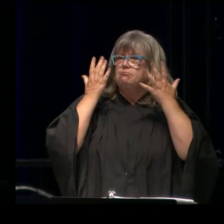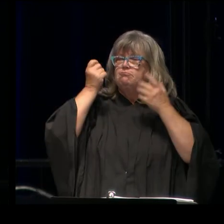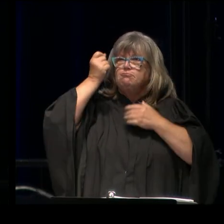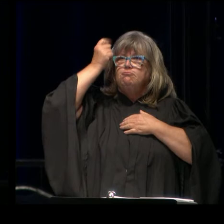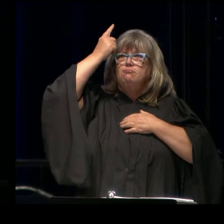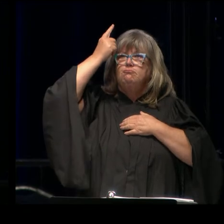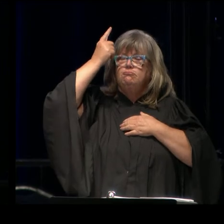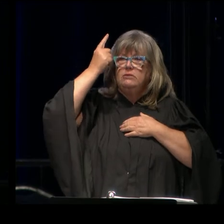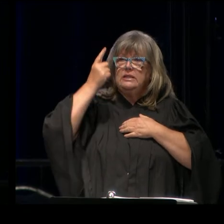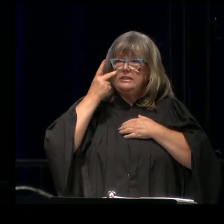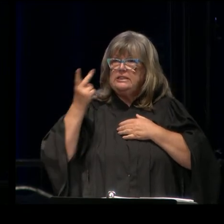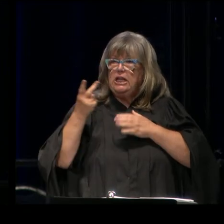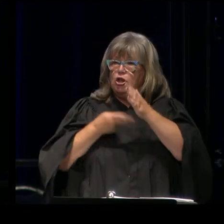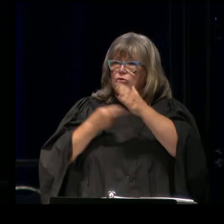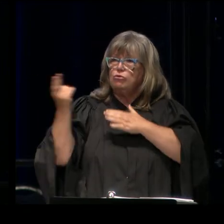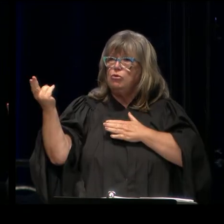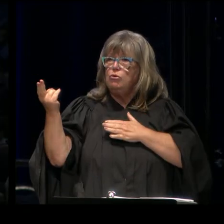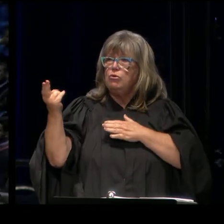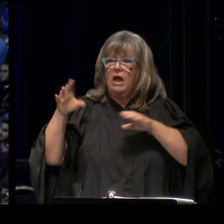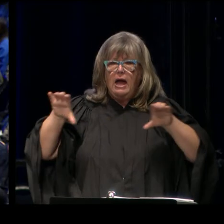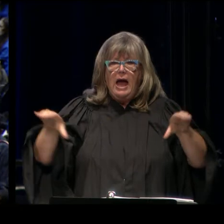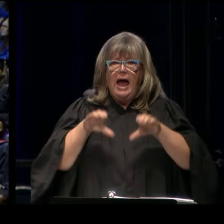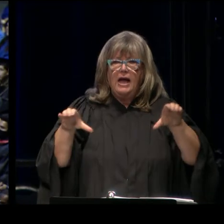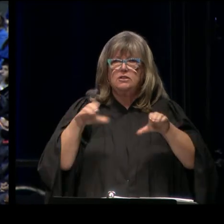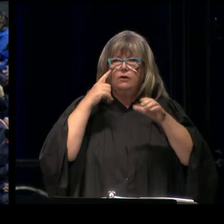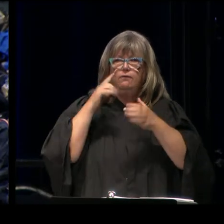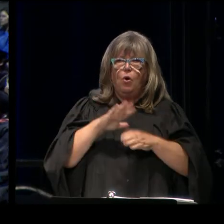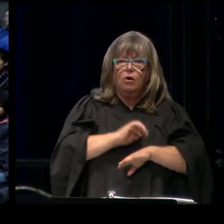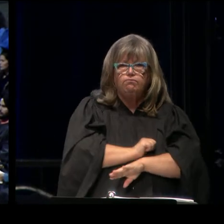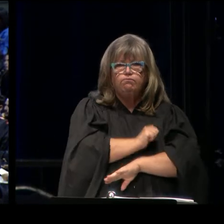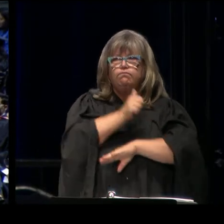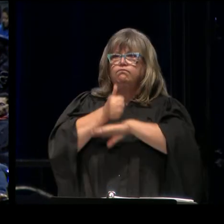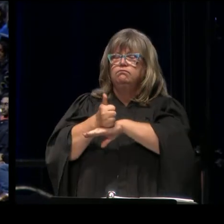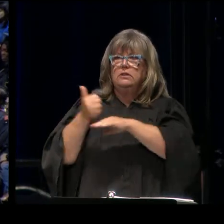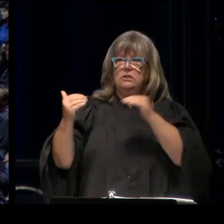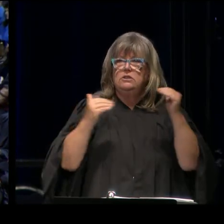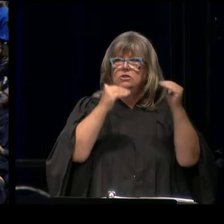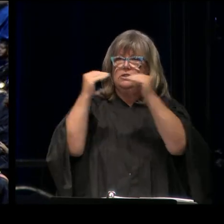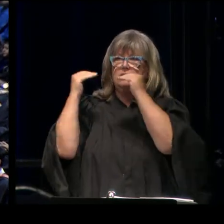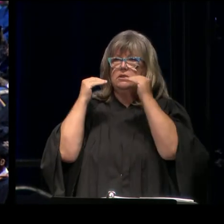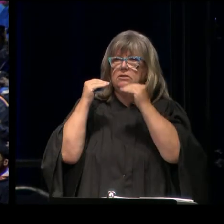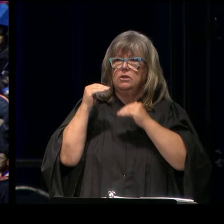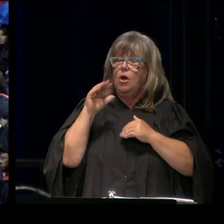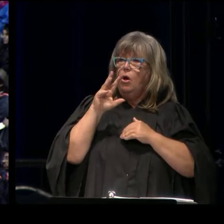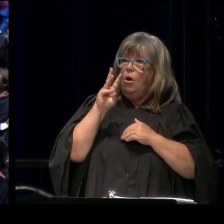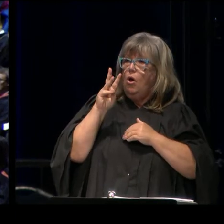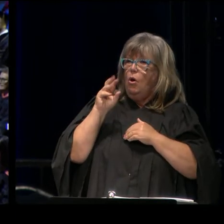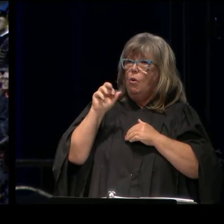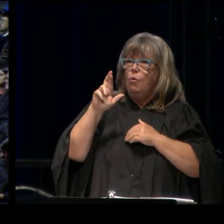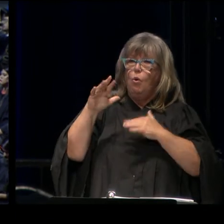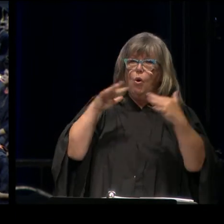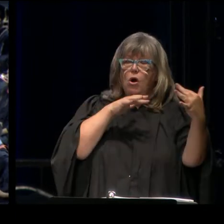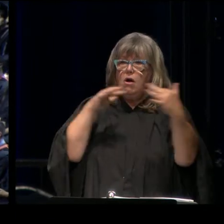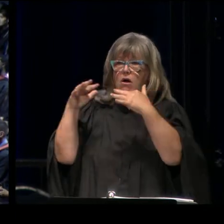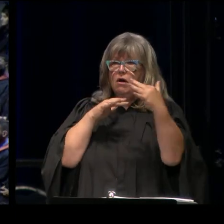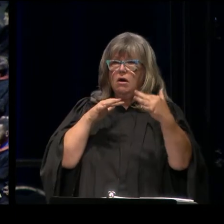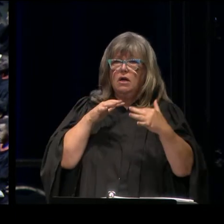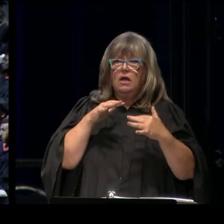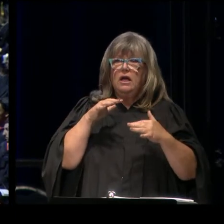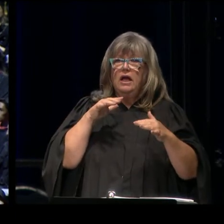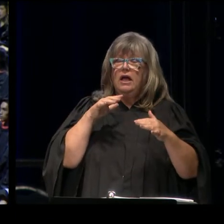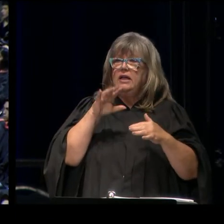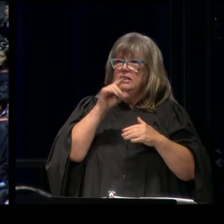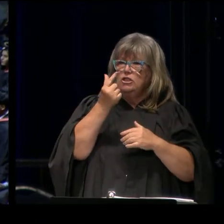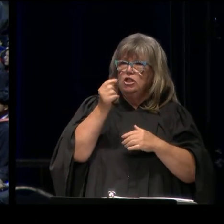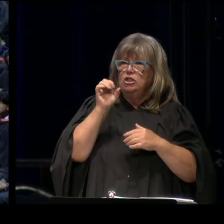and act to bring justice. War is a genocide. It's torture. It's